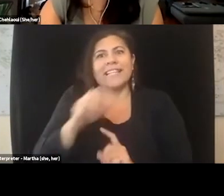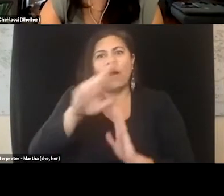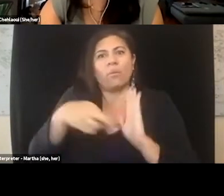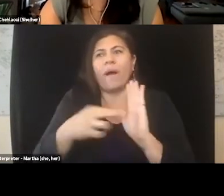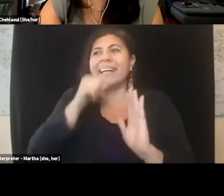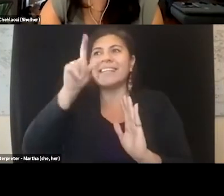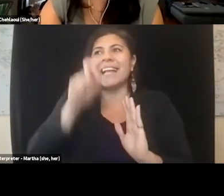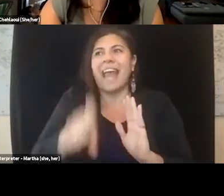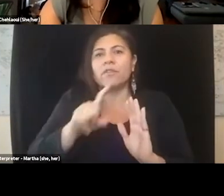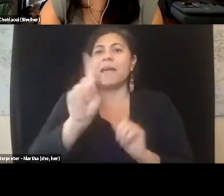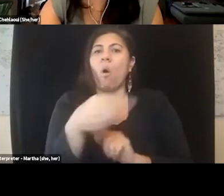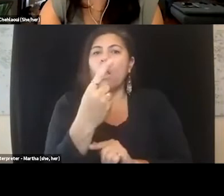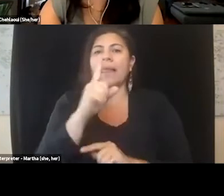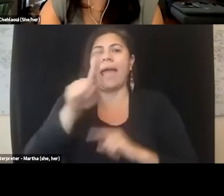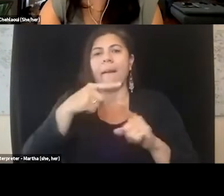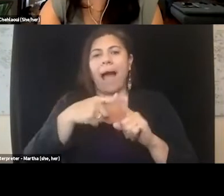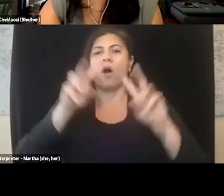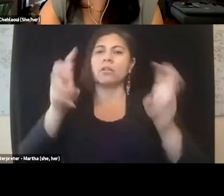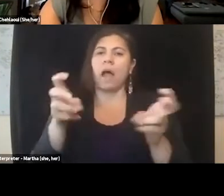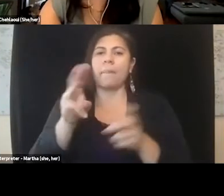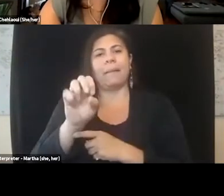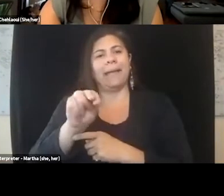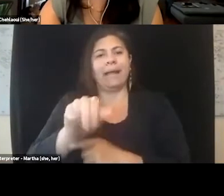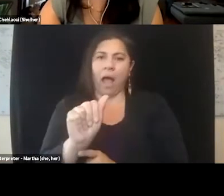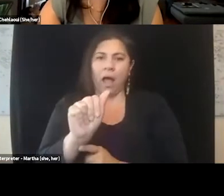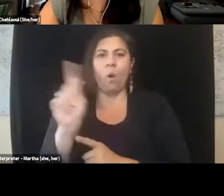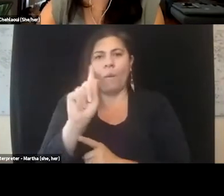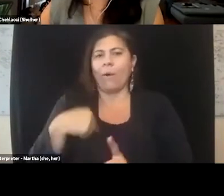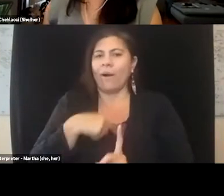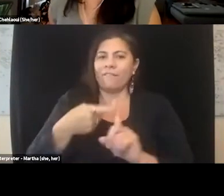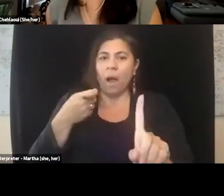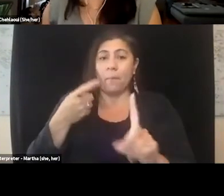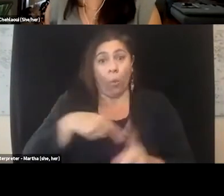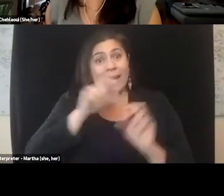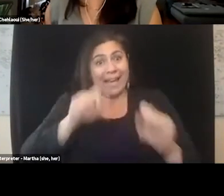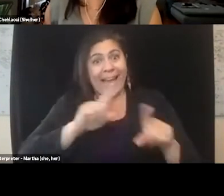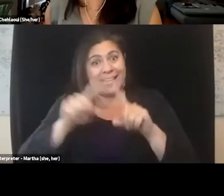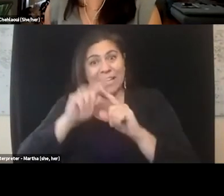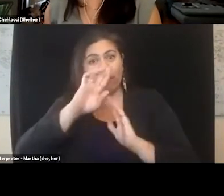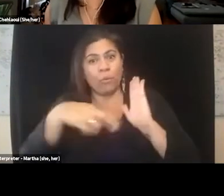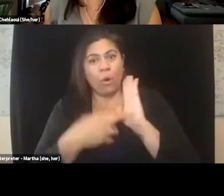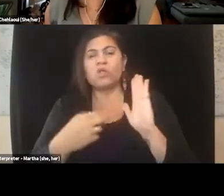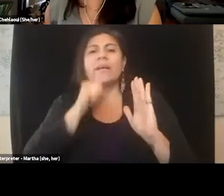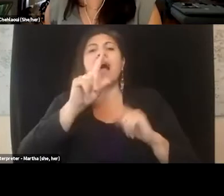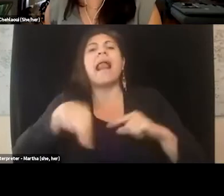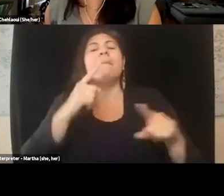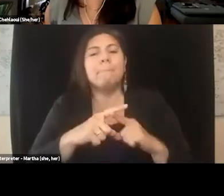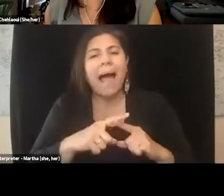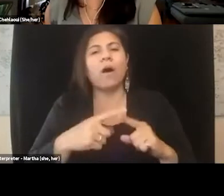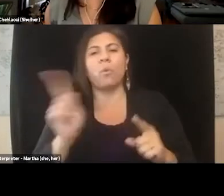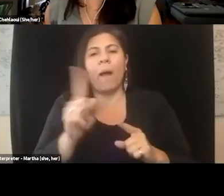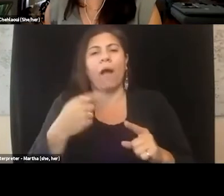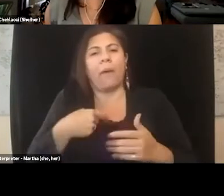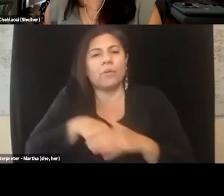in the MENA space. We can play just all these other parts so that it isn't contingent upon our ethnicity. Our